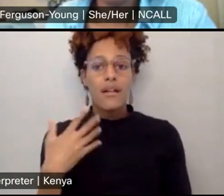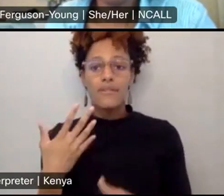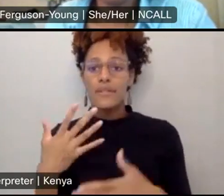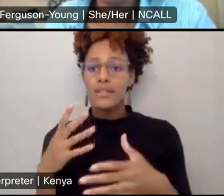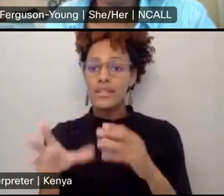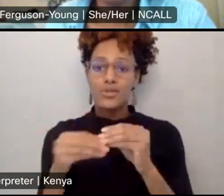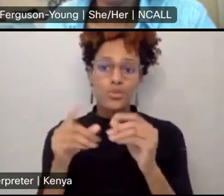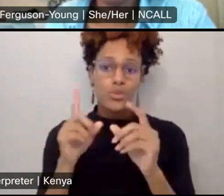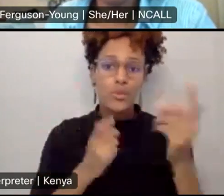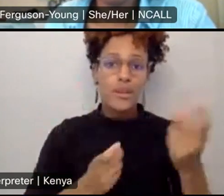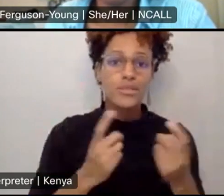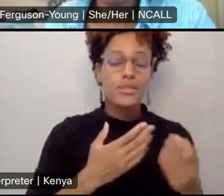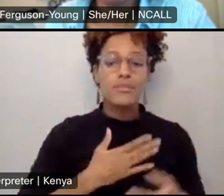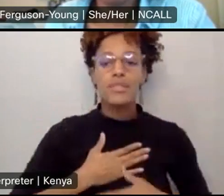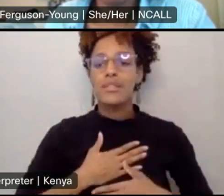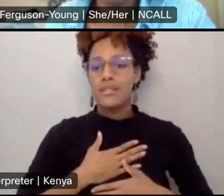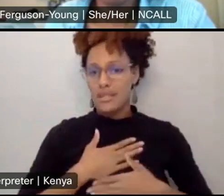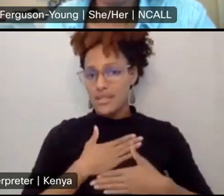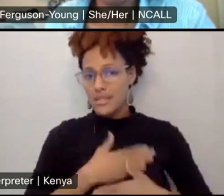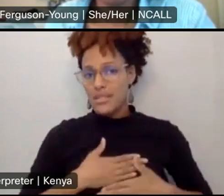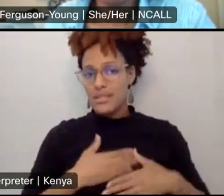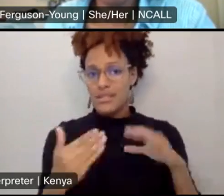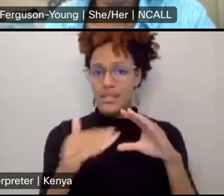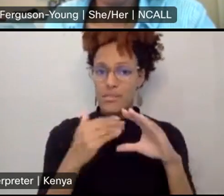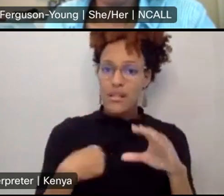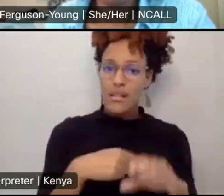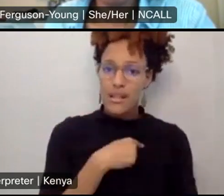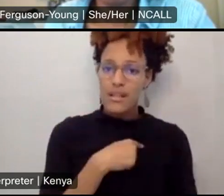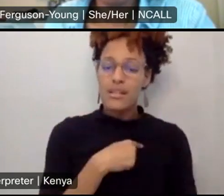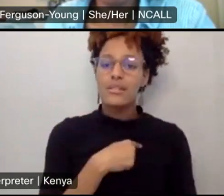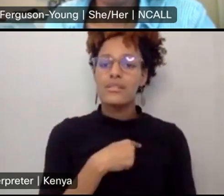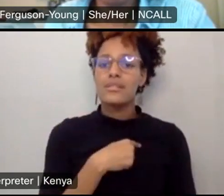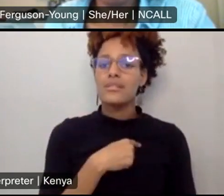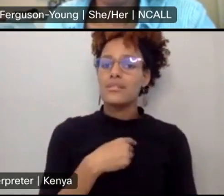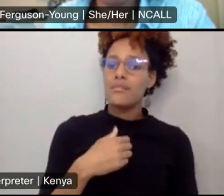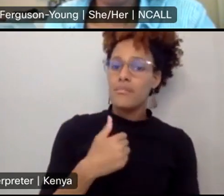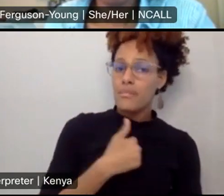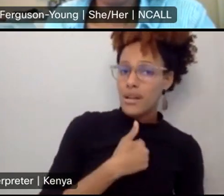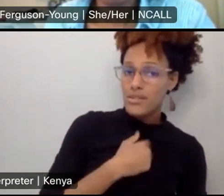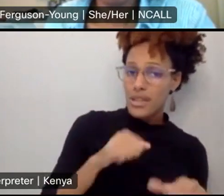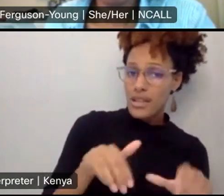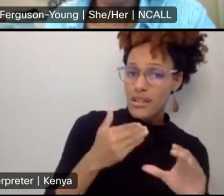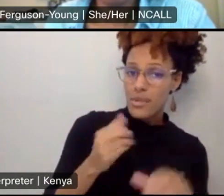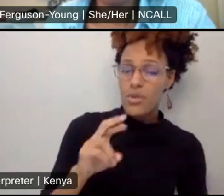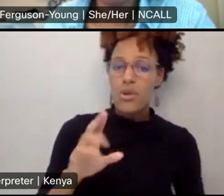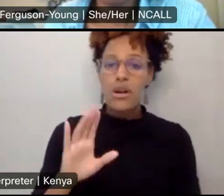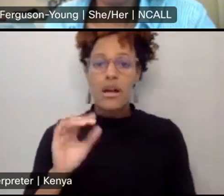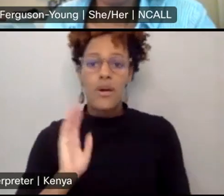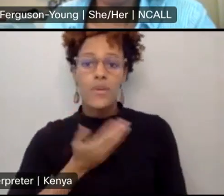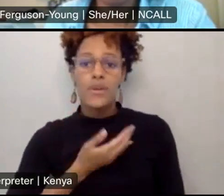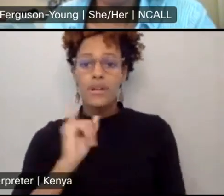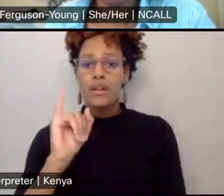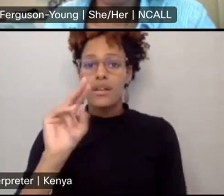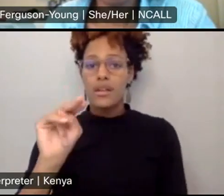questions, please feel free to email myself, or you can email our info email, which